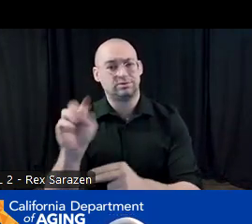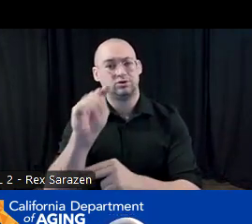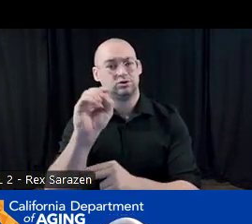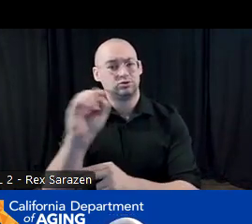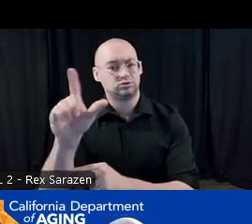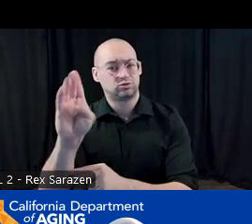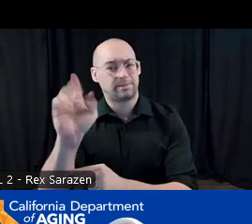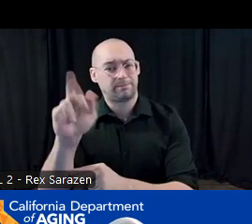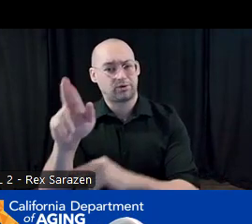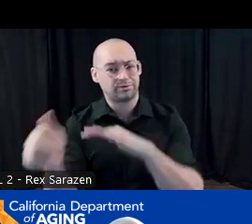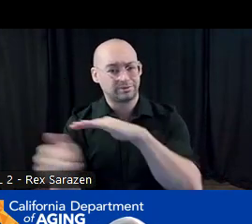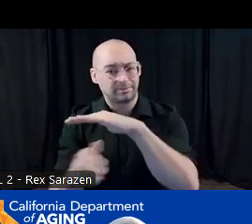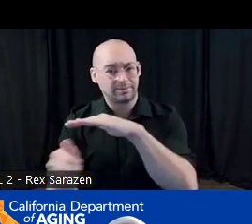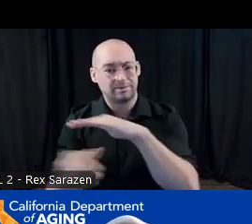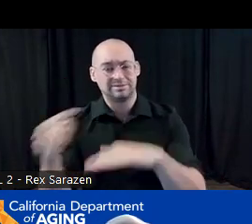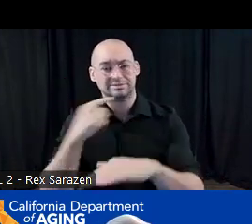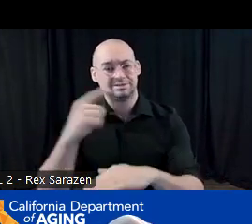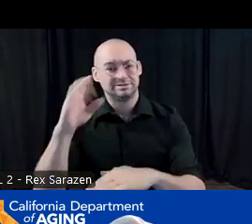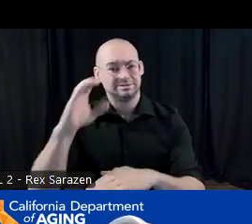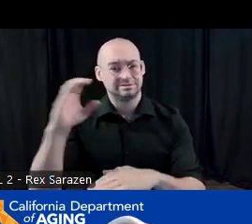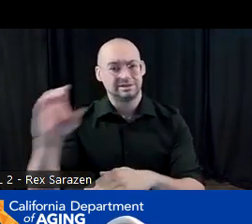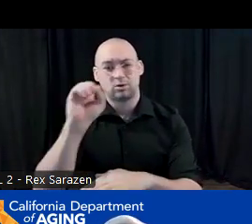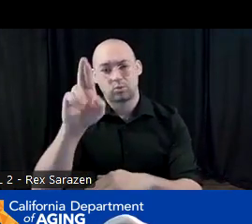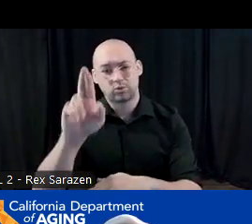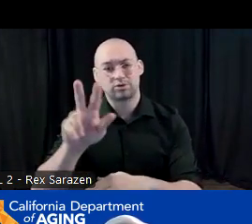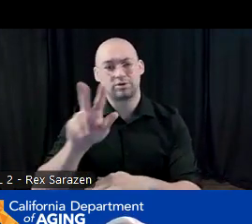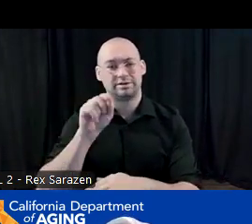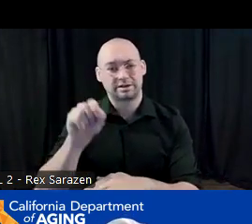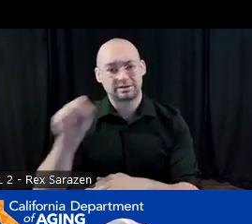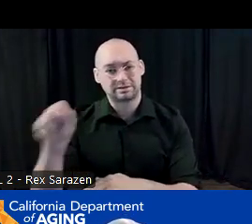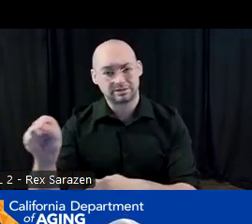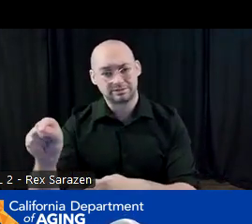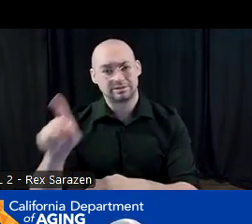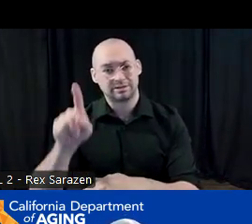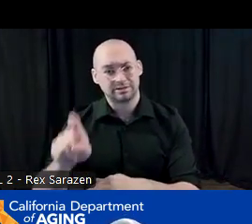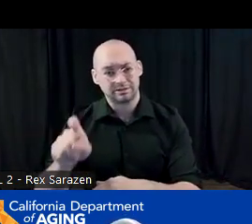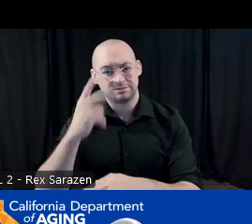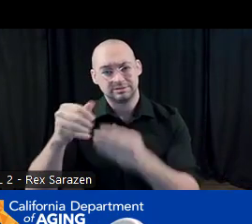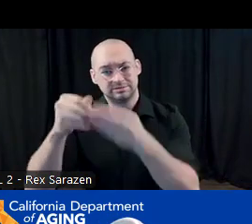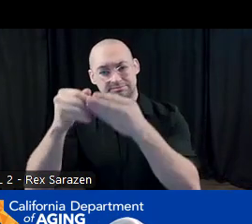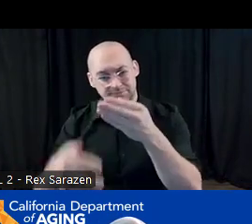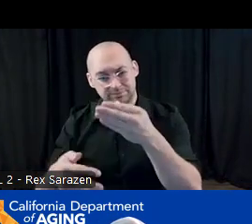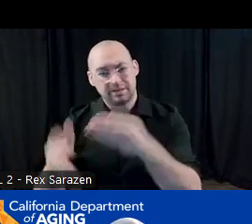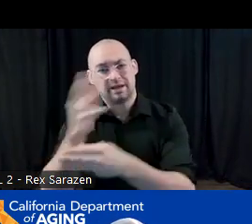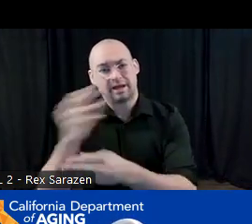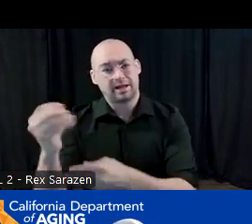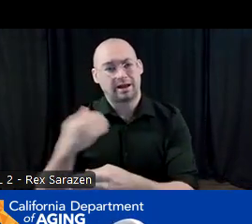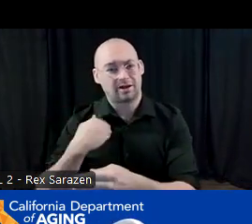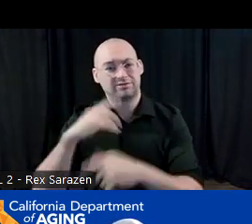it, a lot of times it's under those three dots more. We also have ASL available, and so we